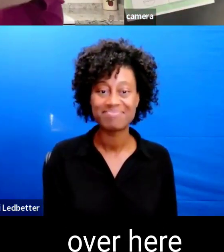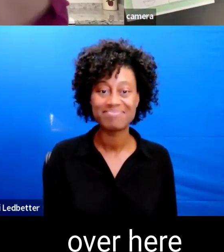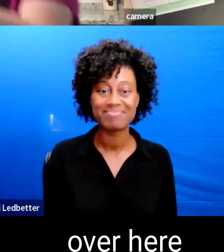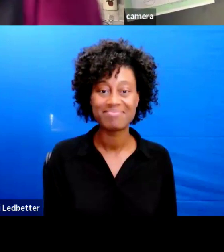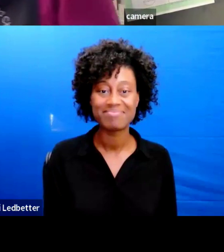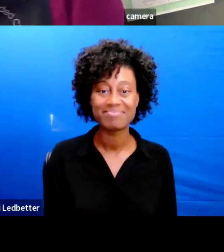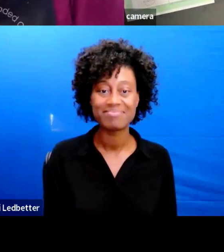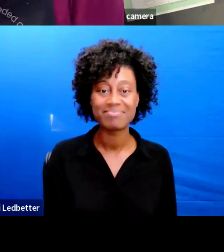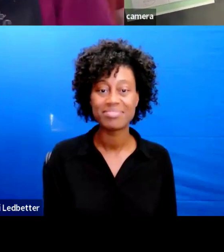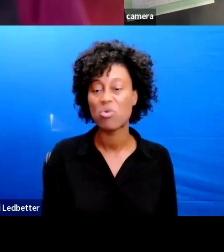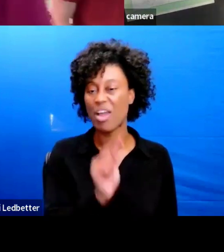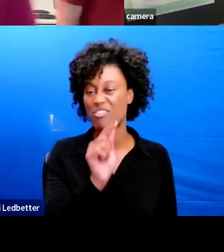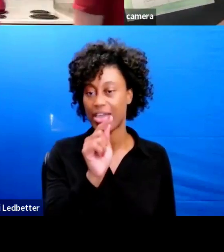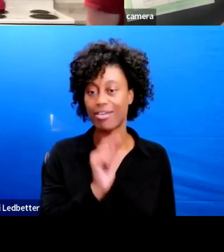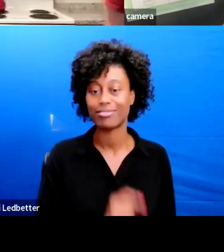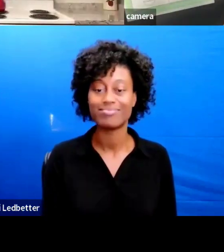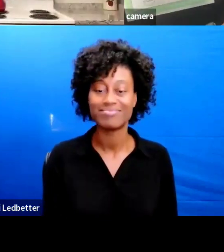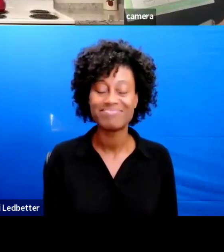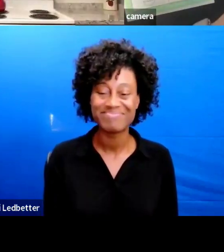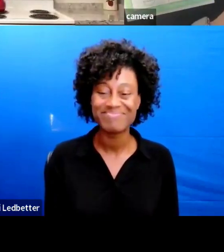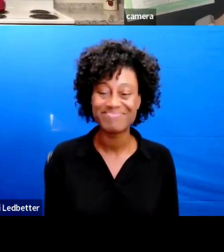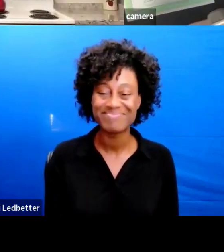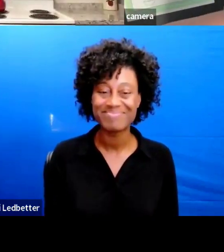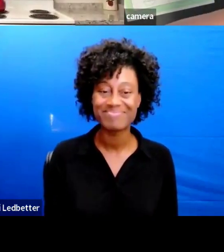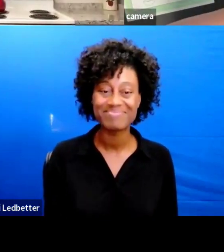Right over here.